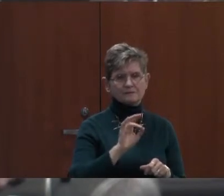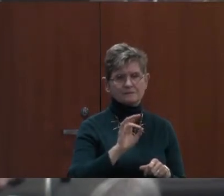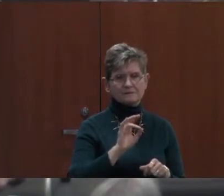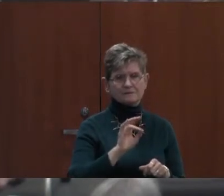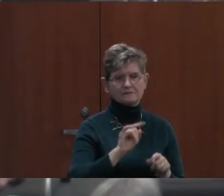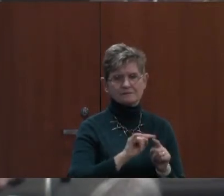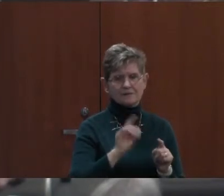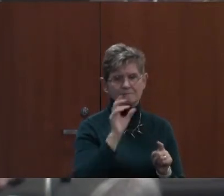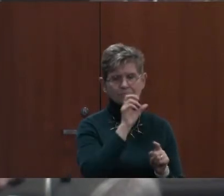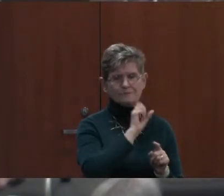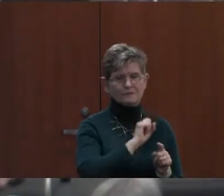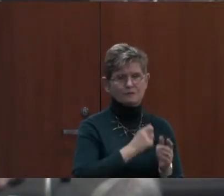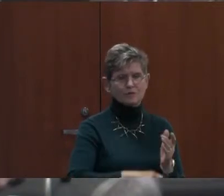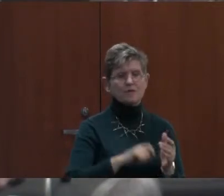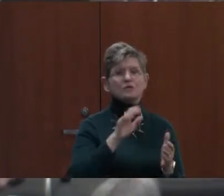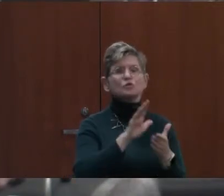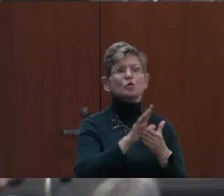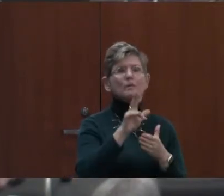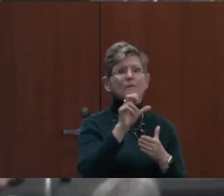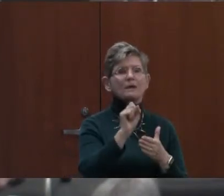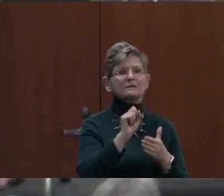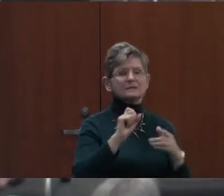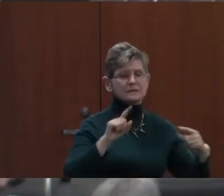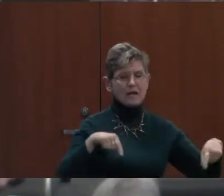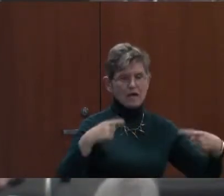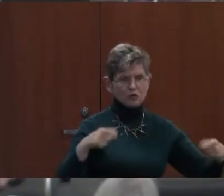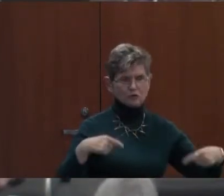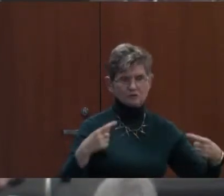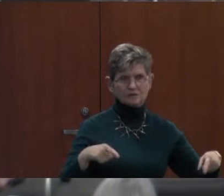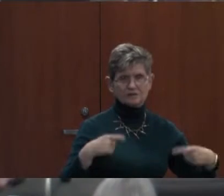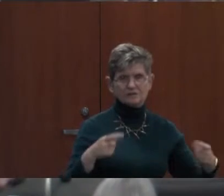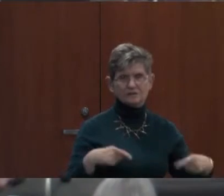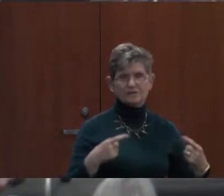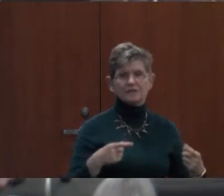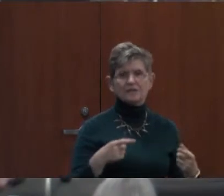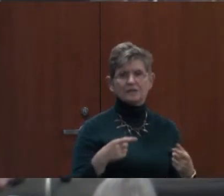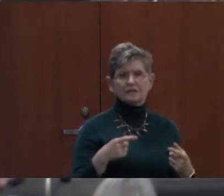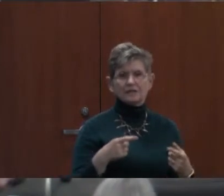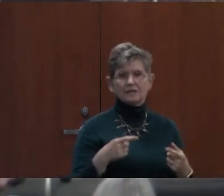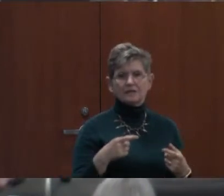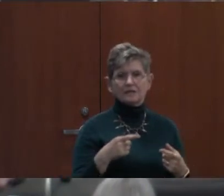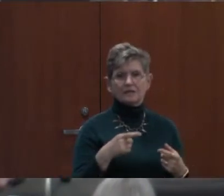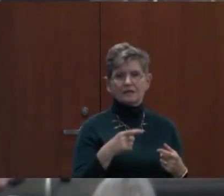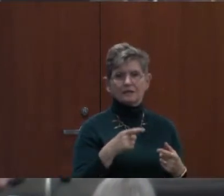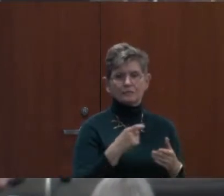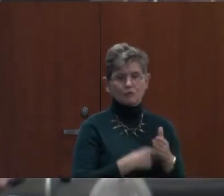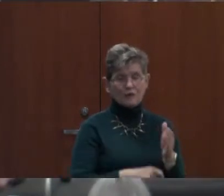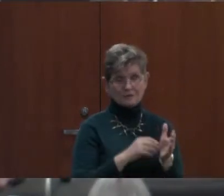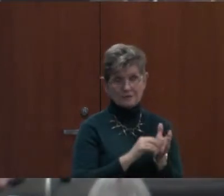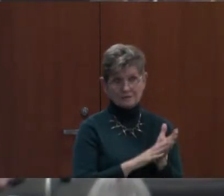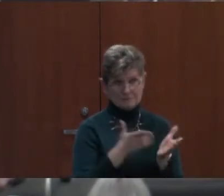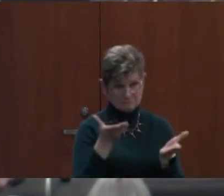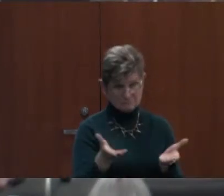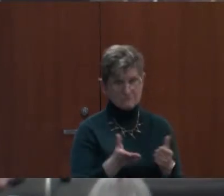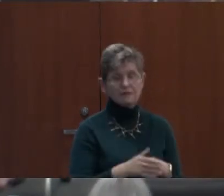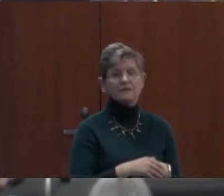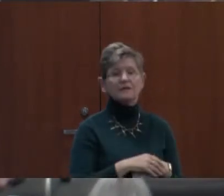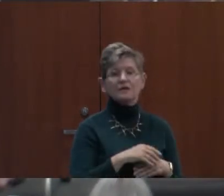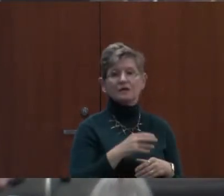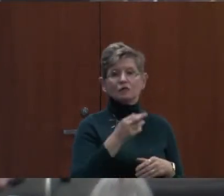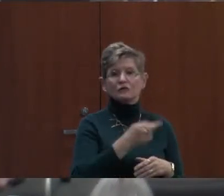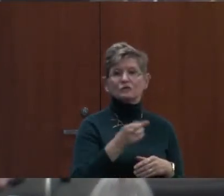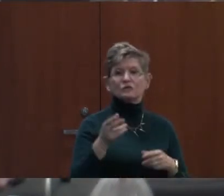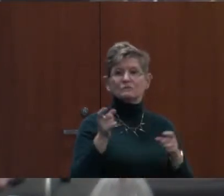$67,783.26. School bus and vehicle tires renewal to Donald B. Rice Tire Company at the unit prices listed. Enterprise